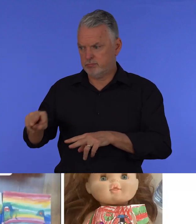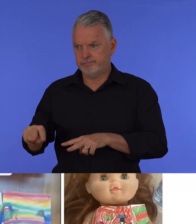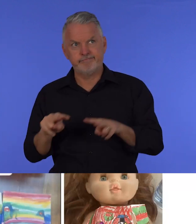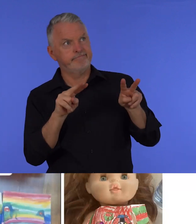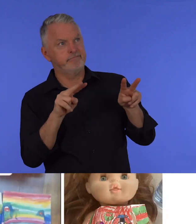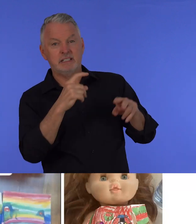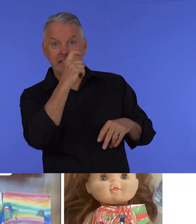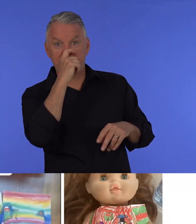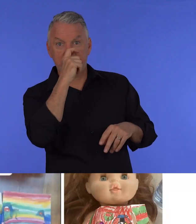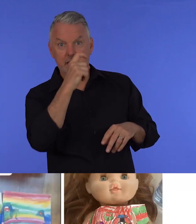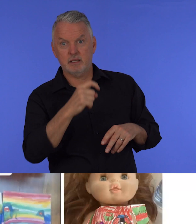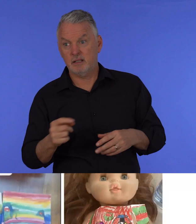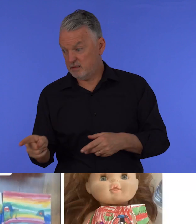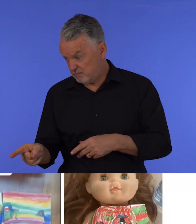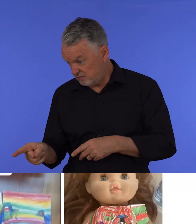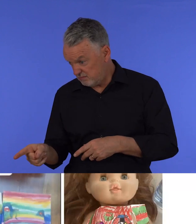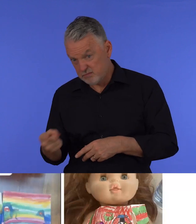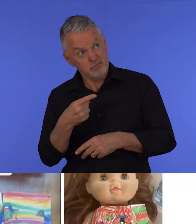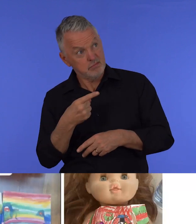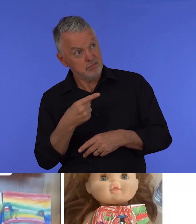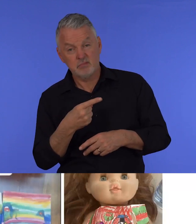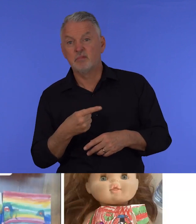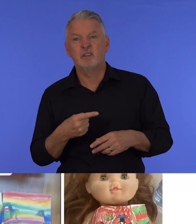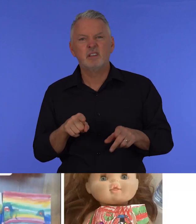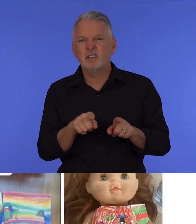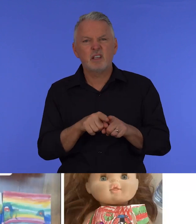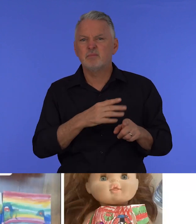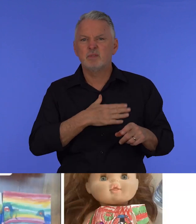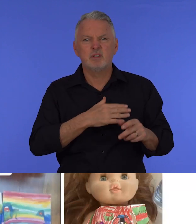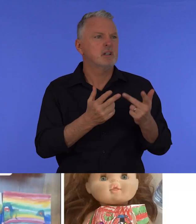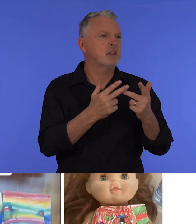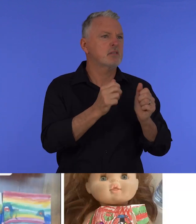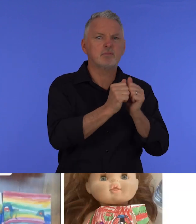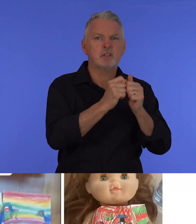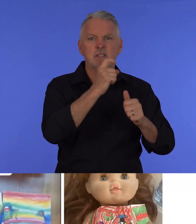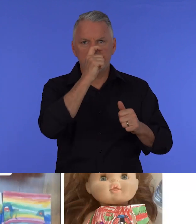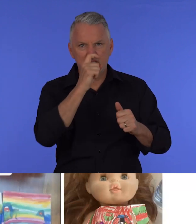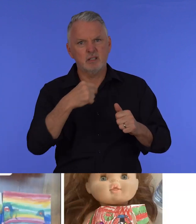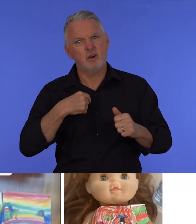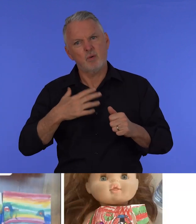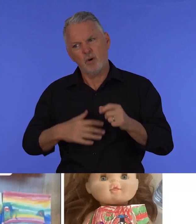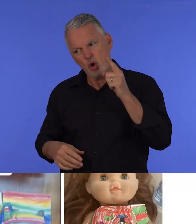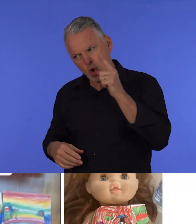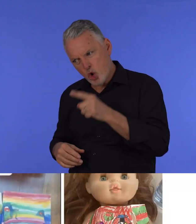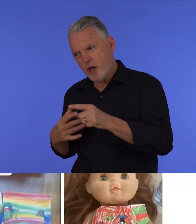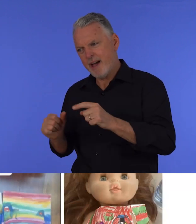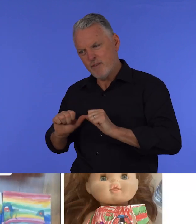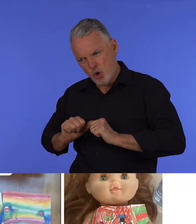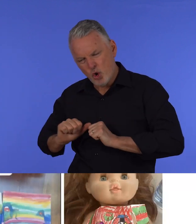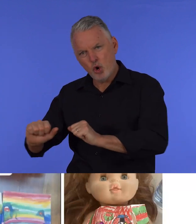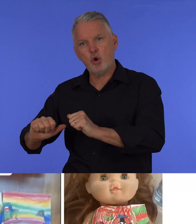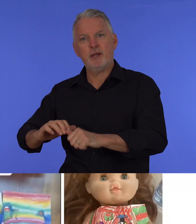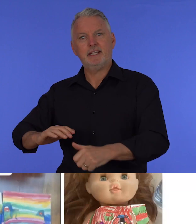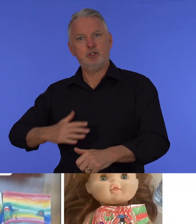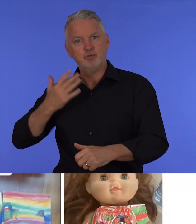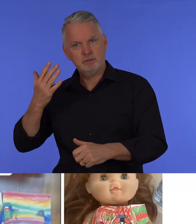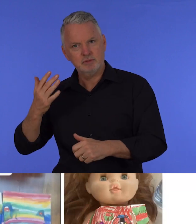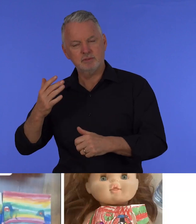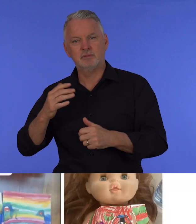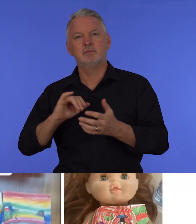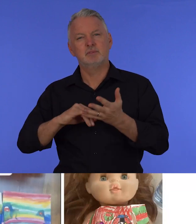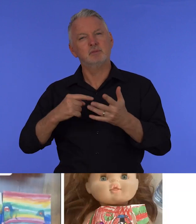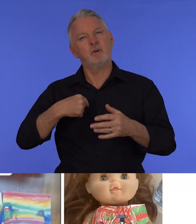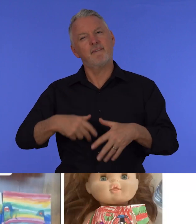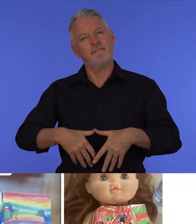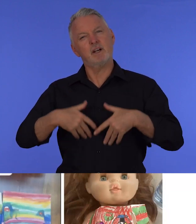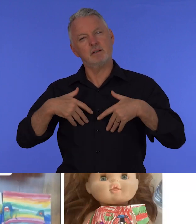encourage her sister's netball and, you know, activities that she's really good at. And, you know, I wanted Ari to